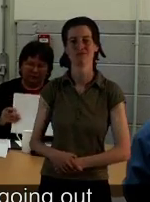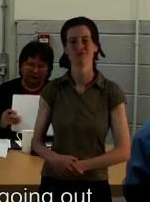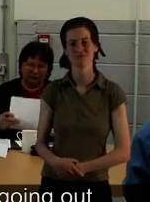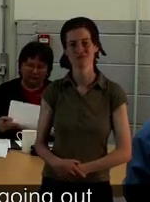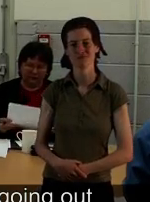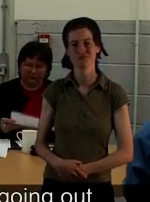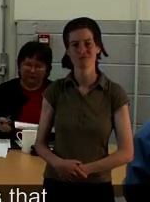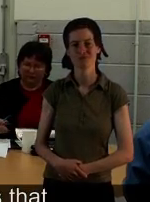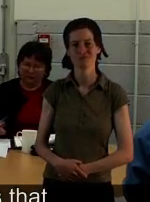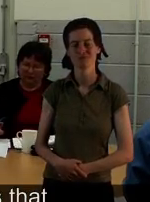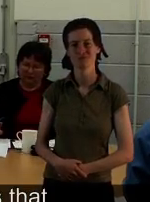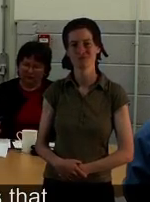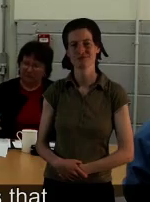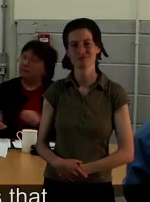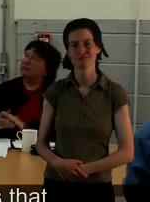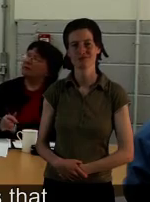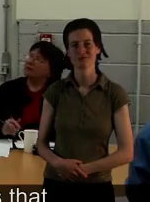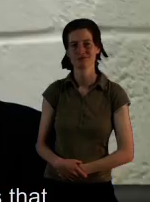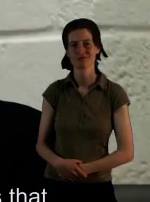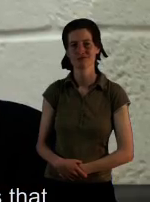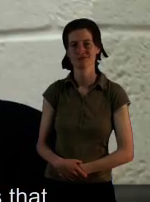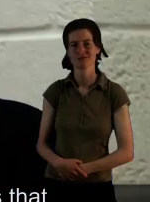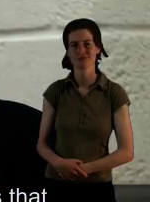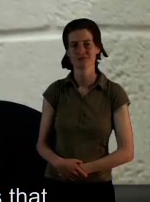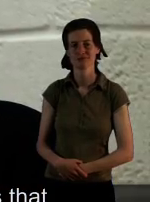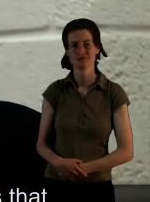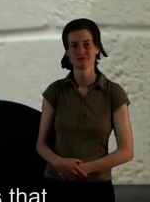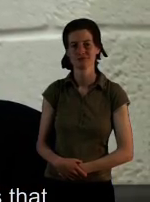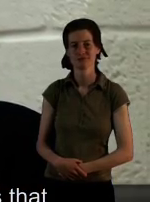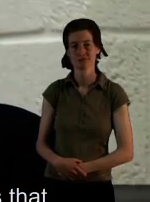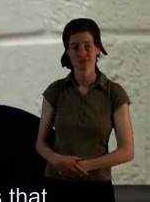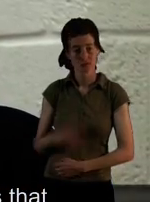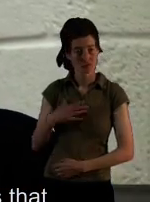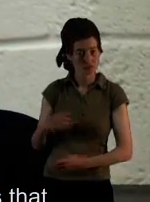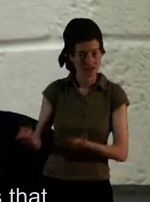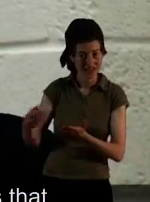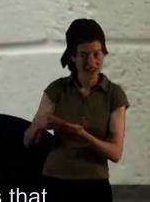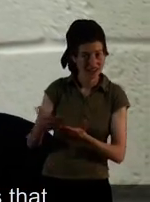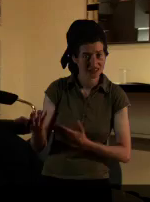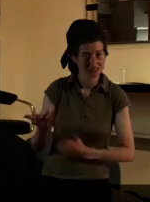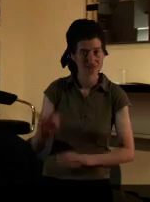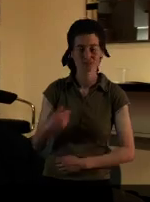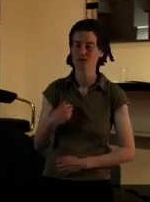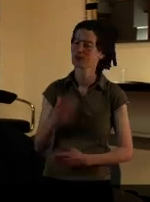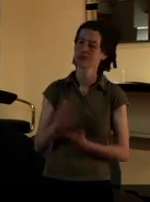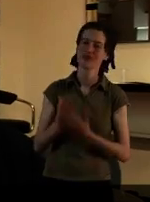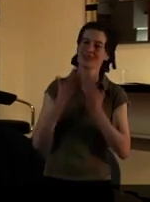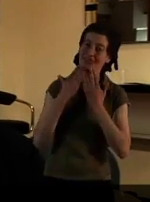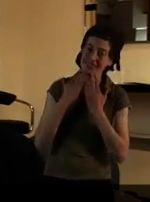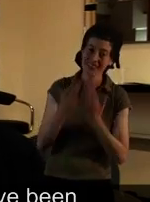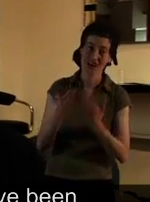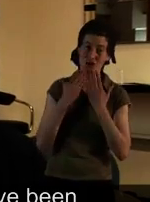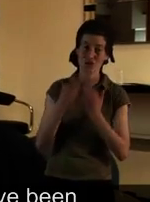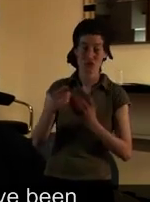the larger organisations that may not give the level of focus that a smaller organisation can do. Is there anything you want